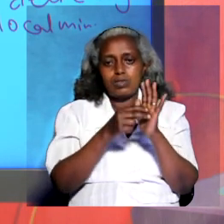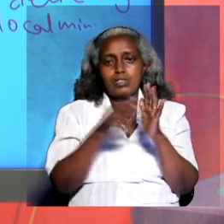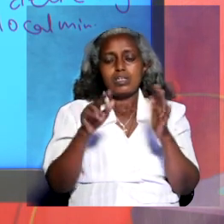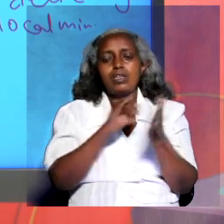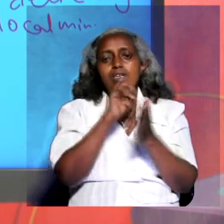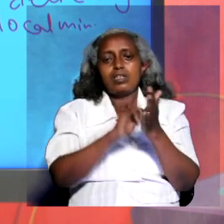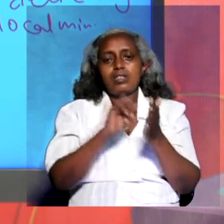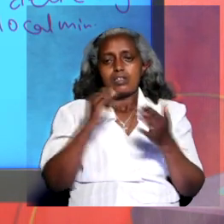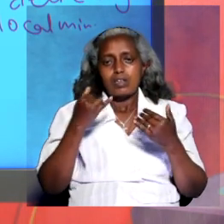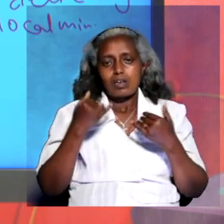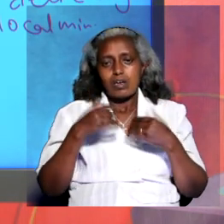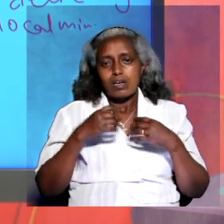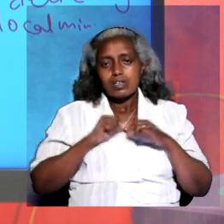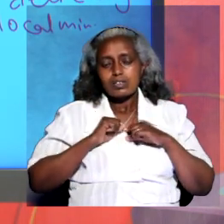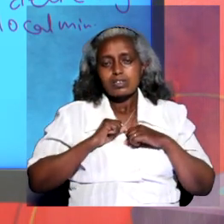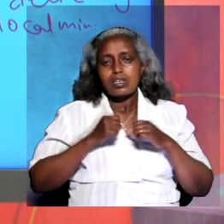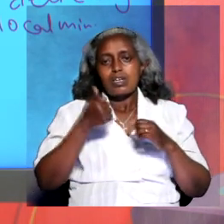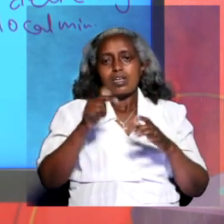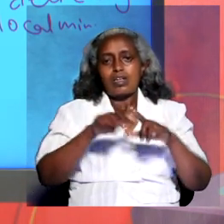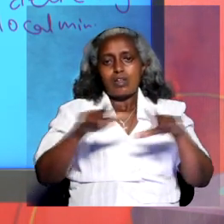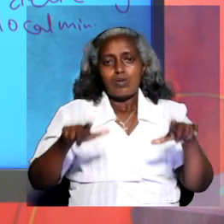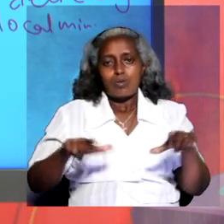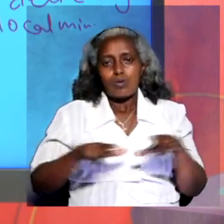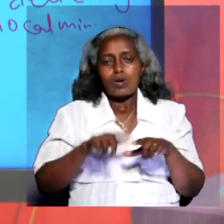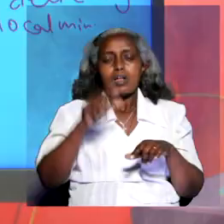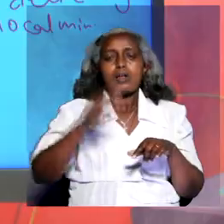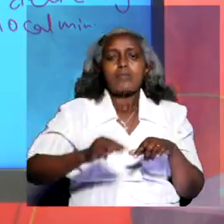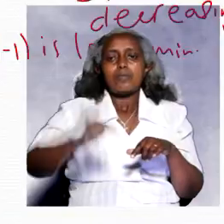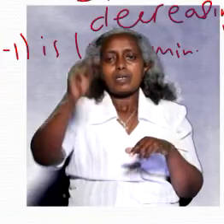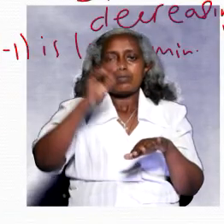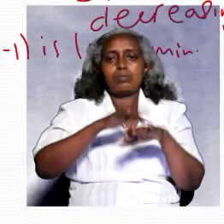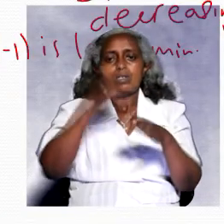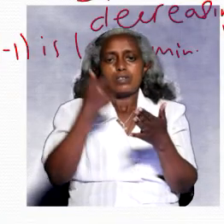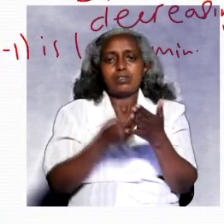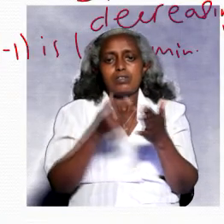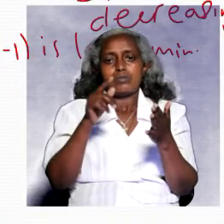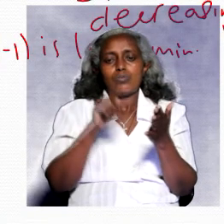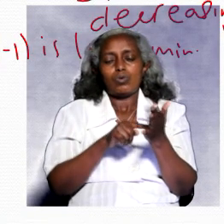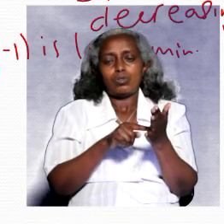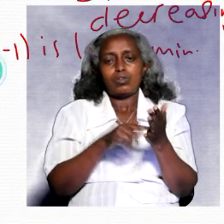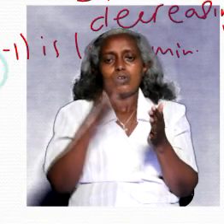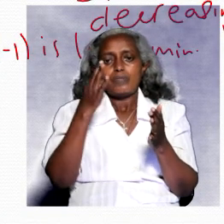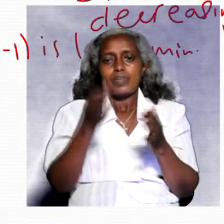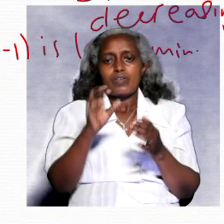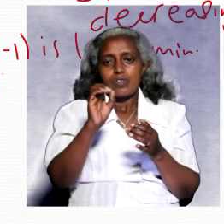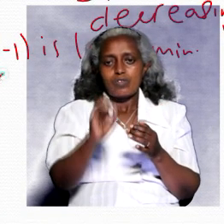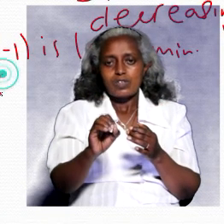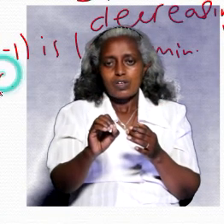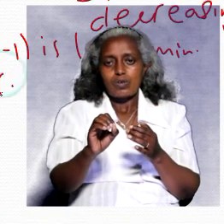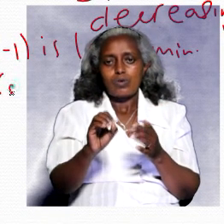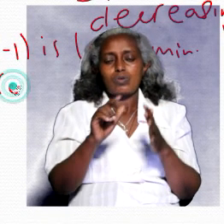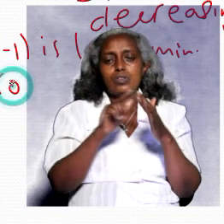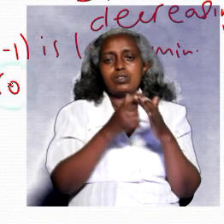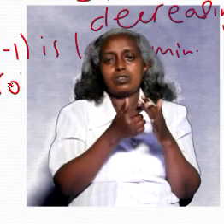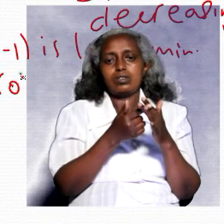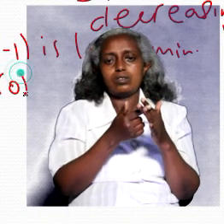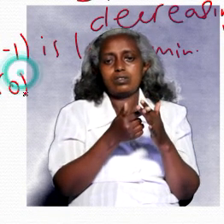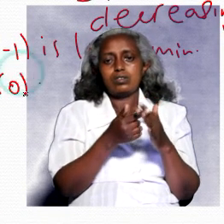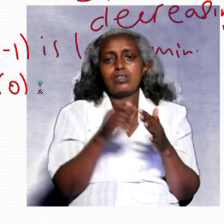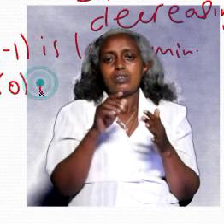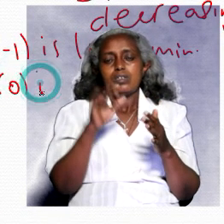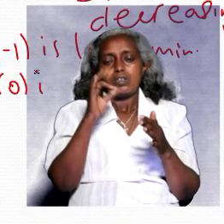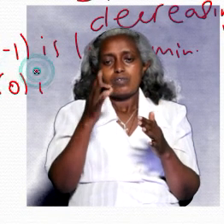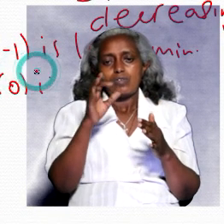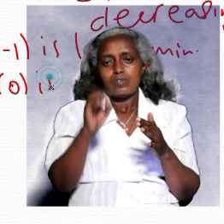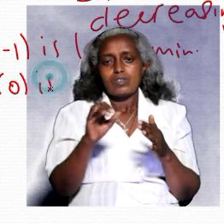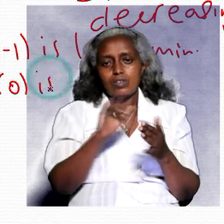a local maximum at that point. So f of 0, from this you can see that f of 0 is